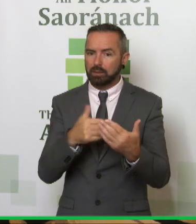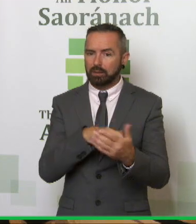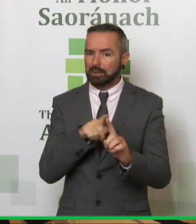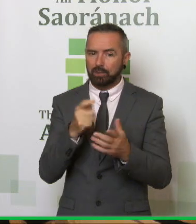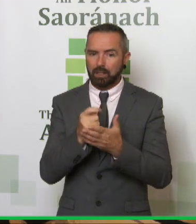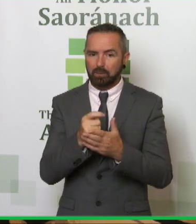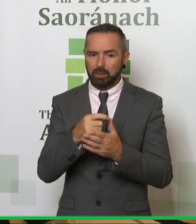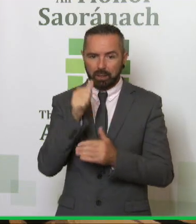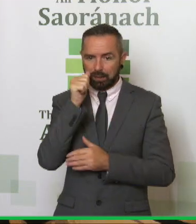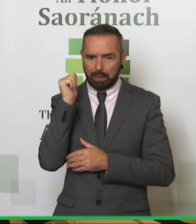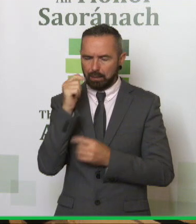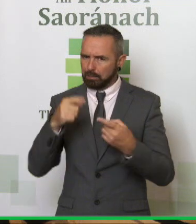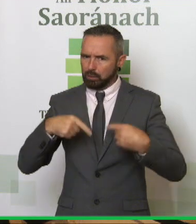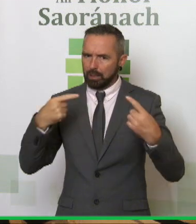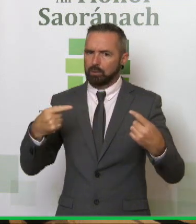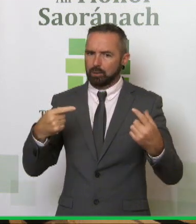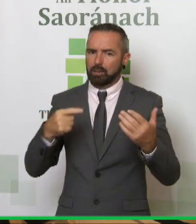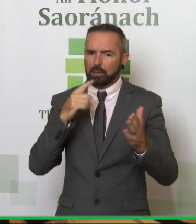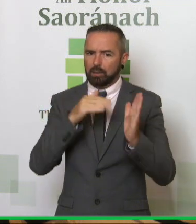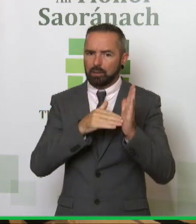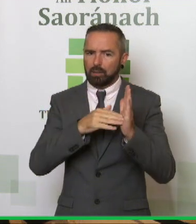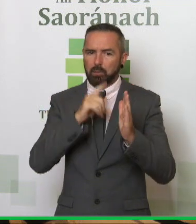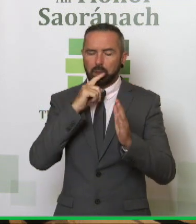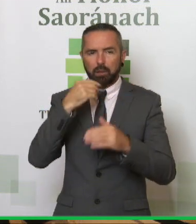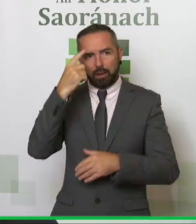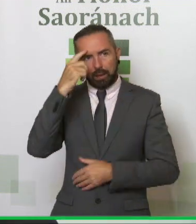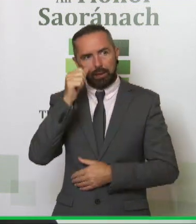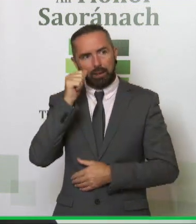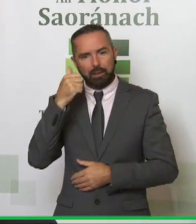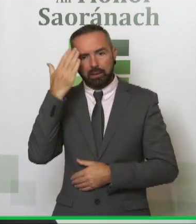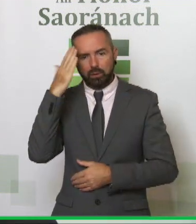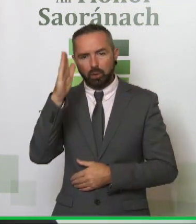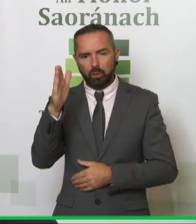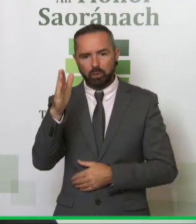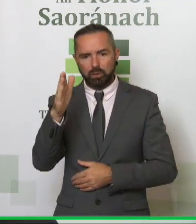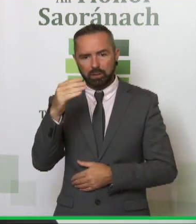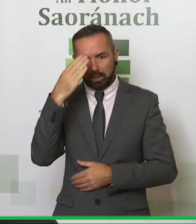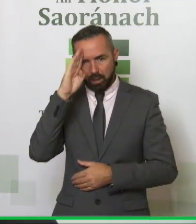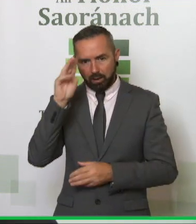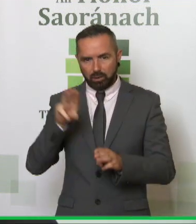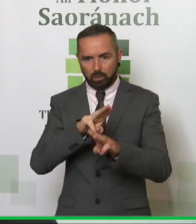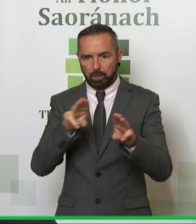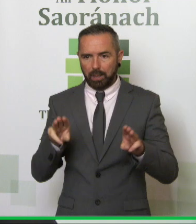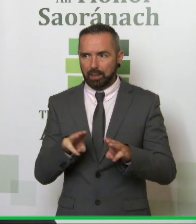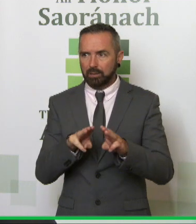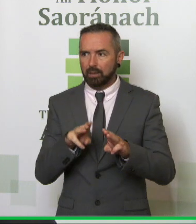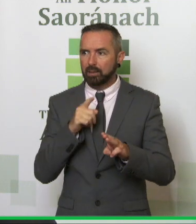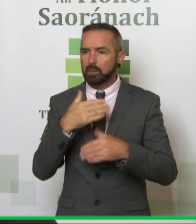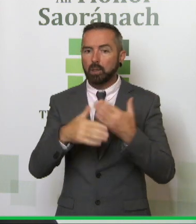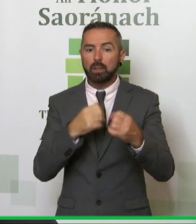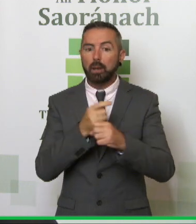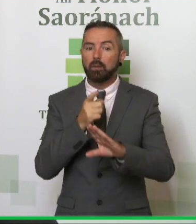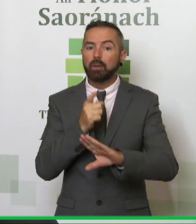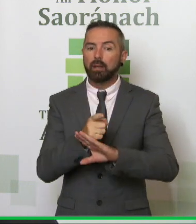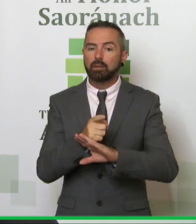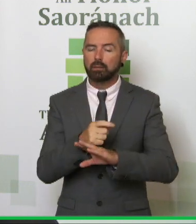yesterday, but that literally, I think, yesterday reflects the Irish population. And that's what this process is about, a